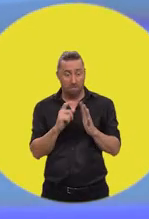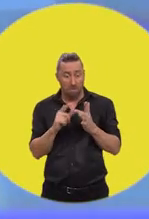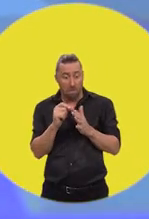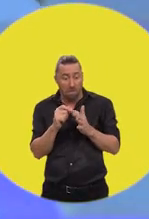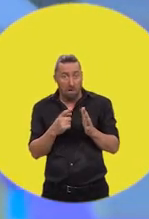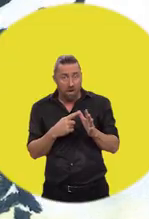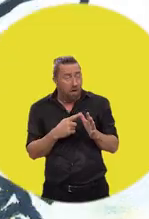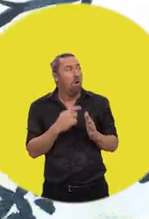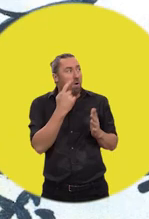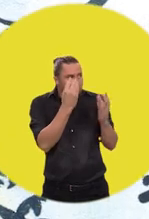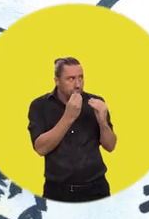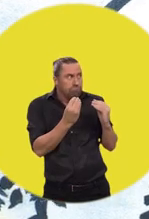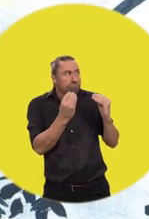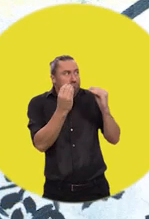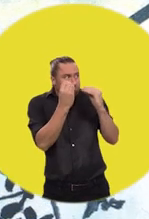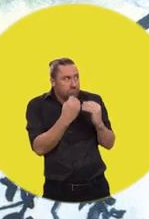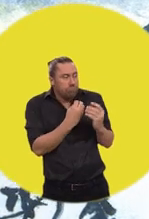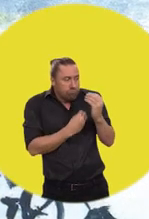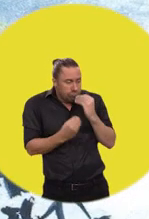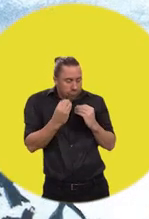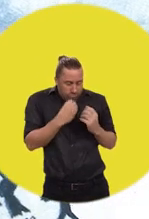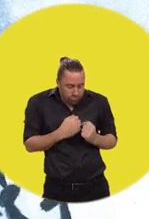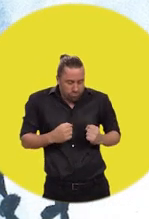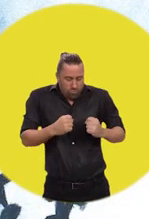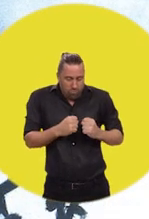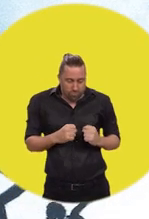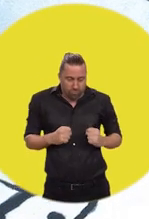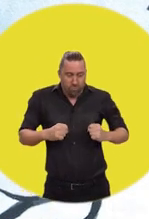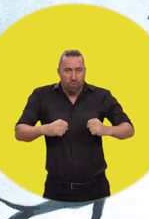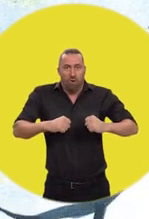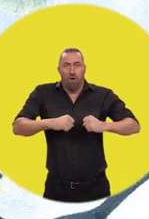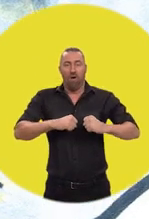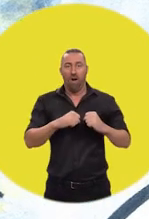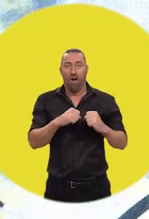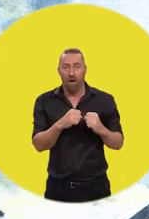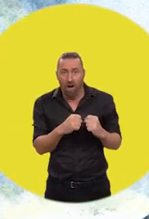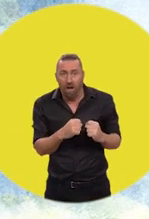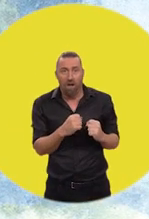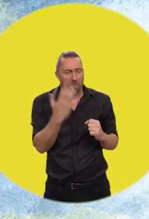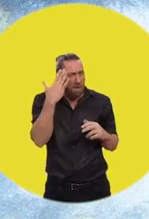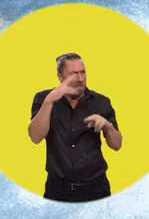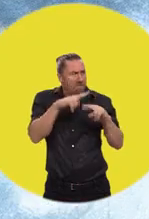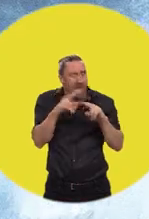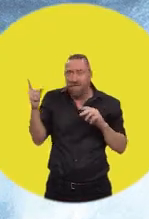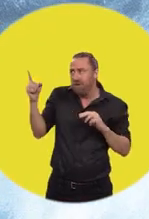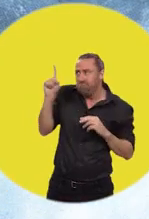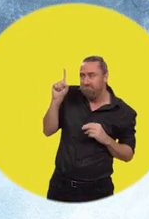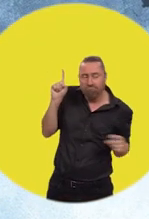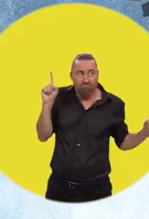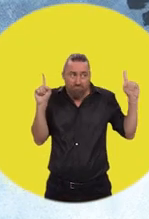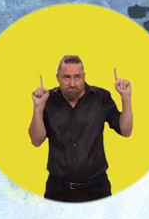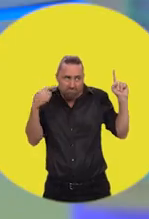night and day and snuggled close, telling her scary stories so she would never fly